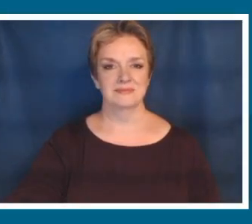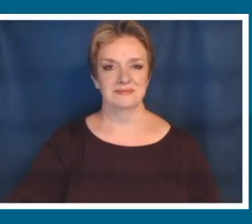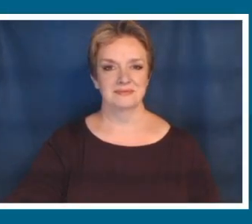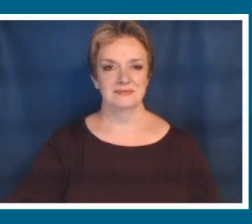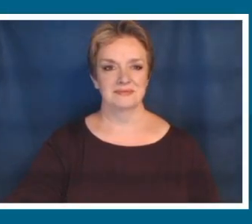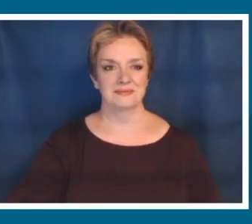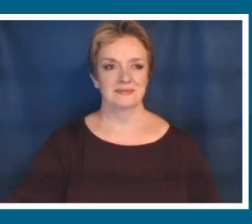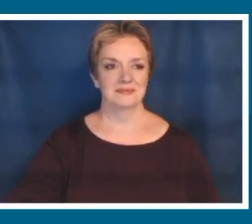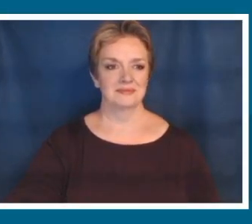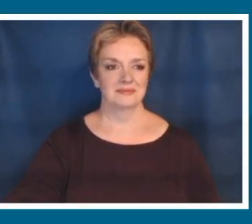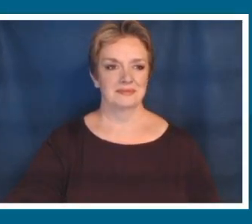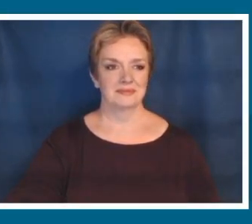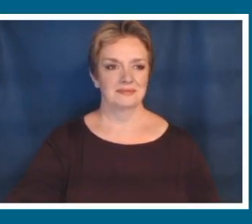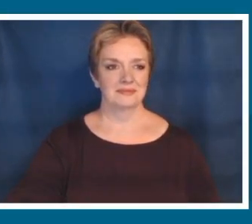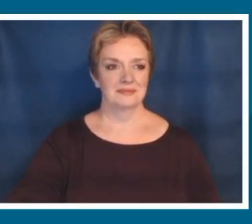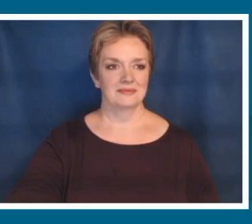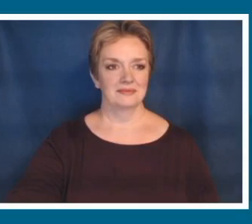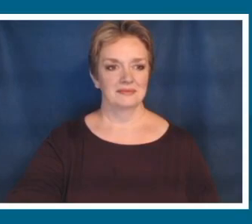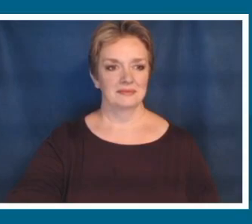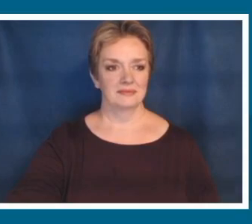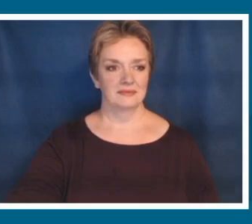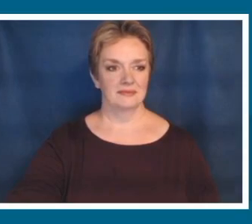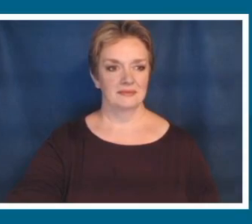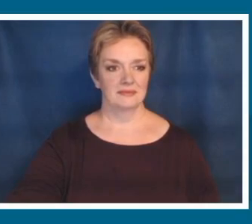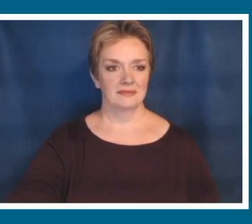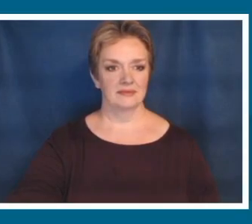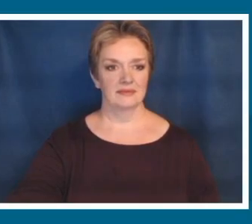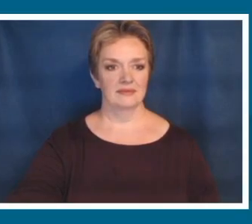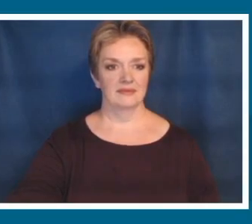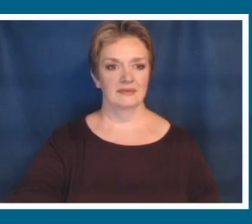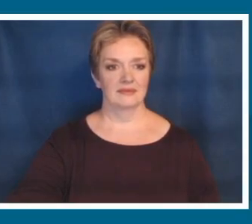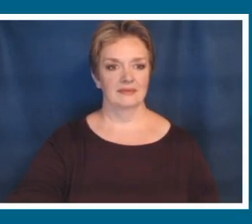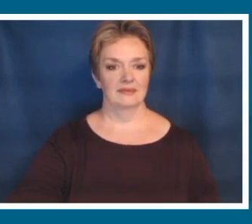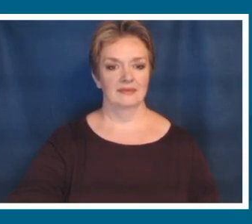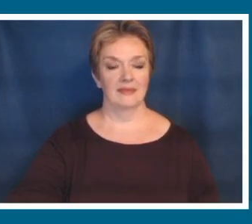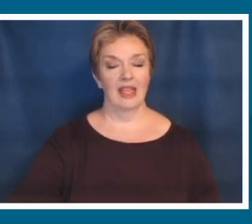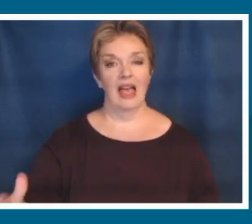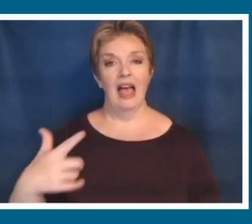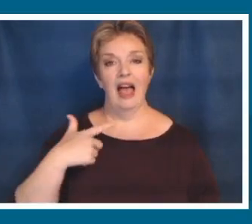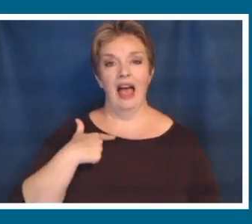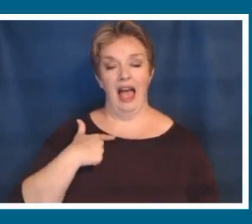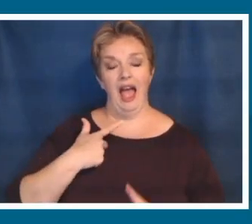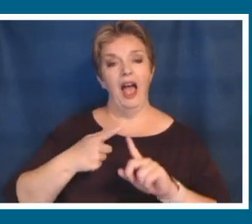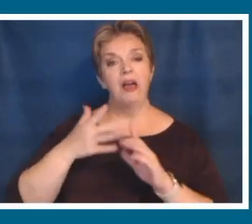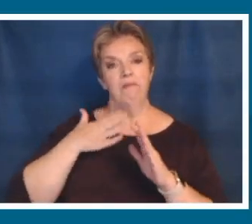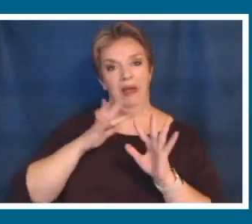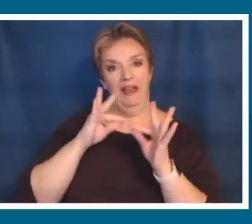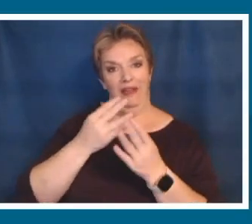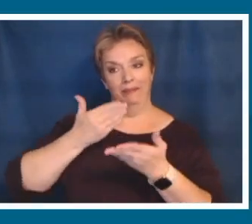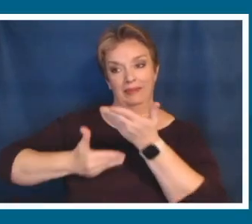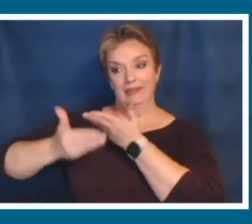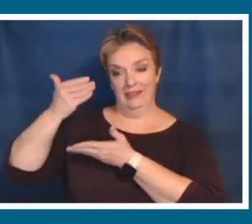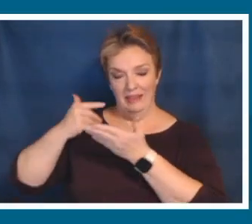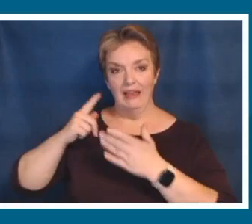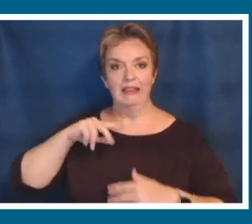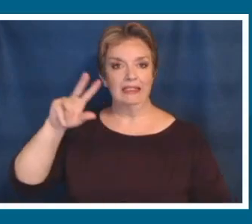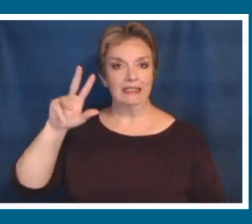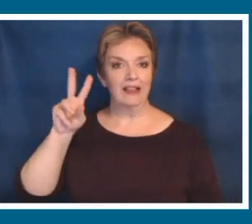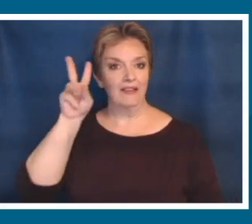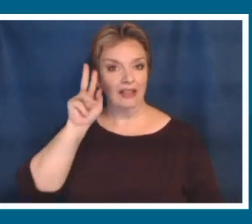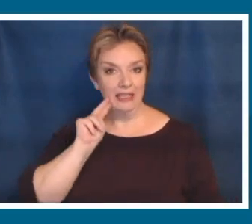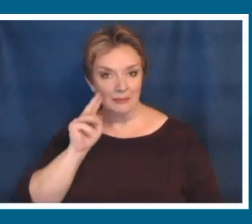I have the best jet black, straight, silky hair you've ever seen or could